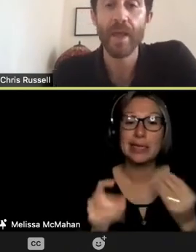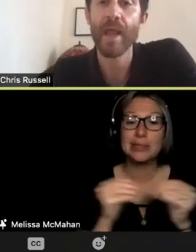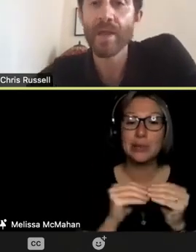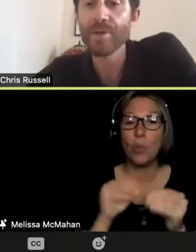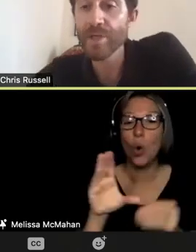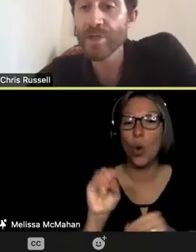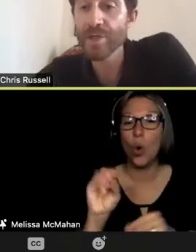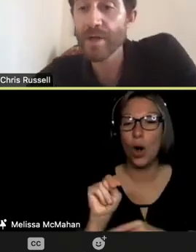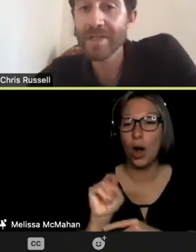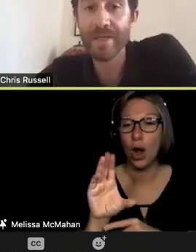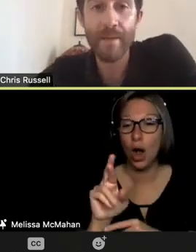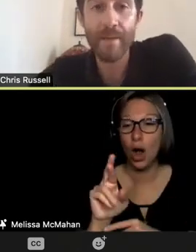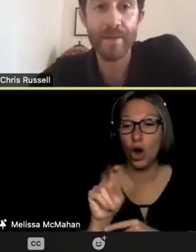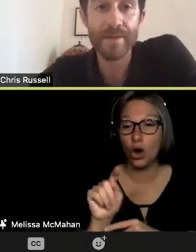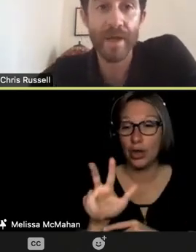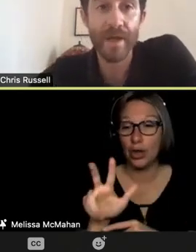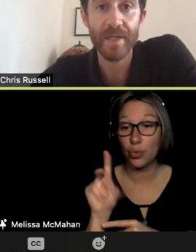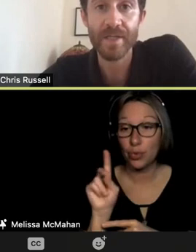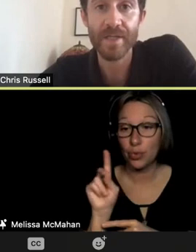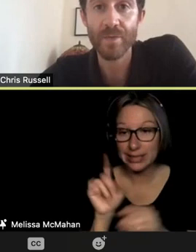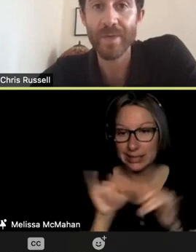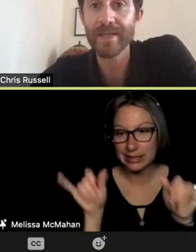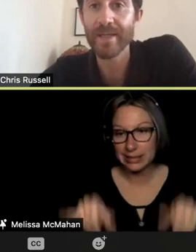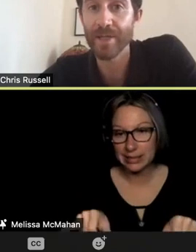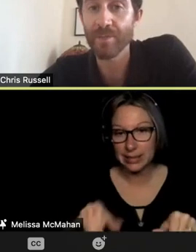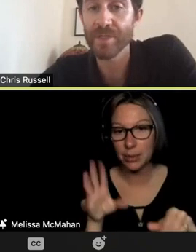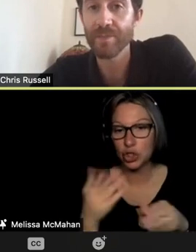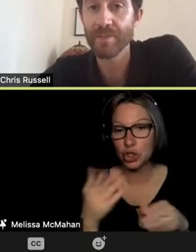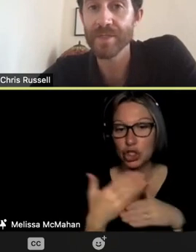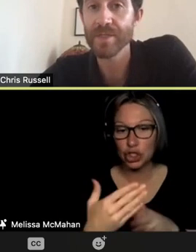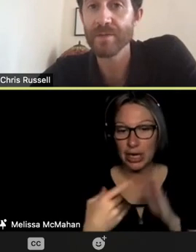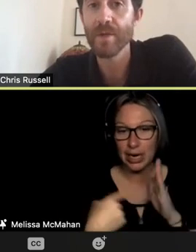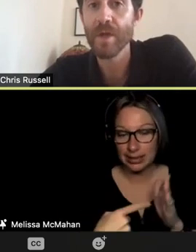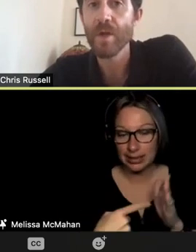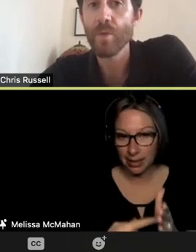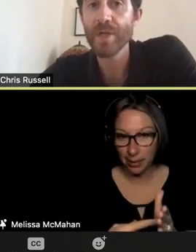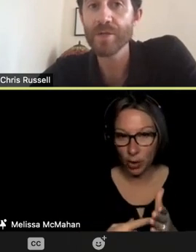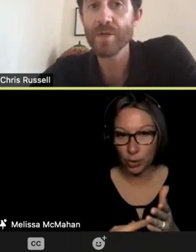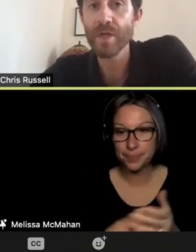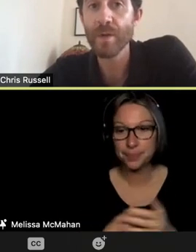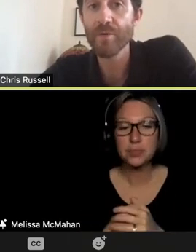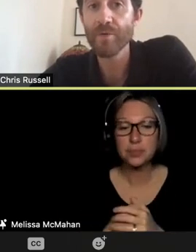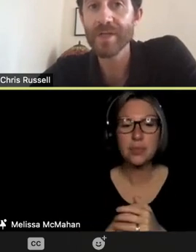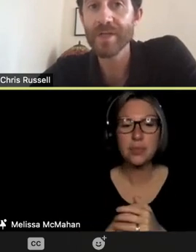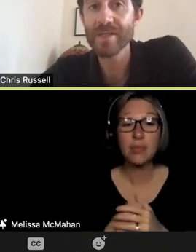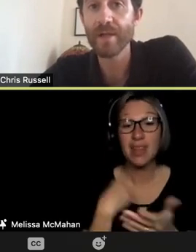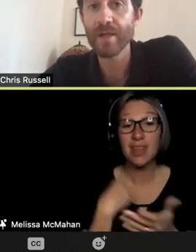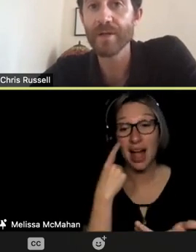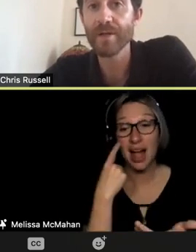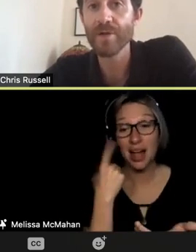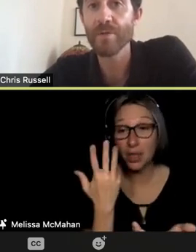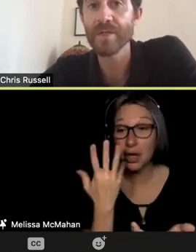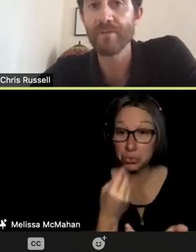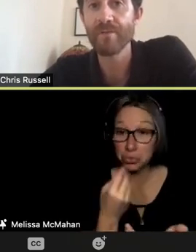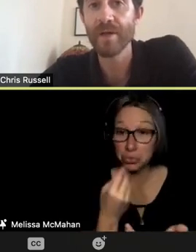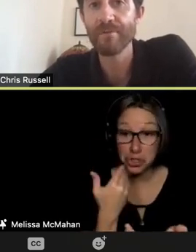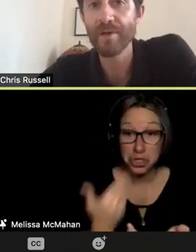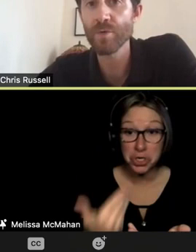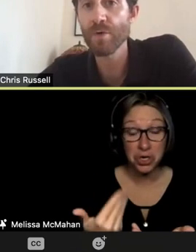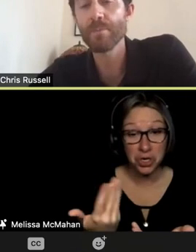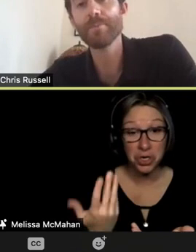system. And she shared these examples of his 3D tangible symbol system, which I also think are pretty solid in